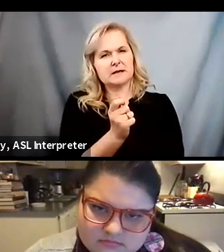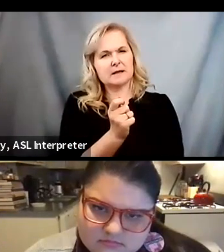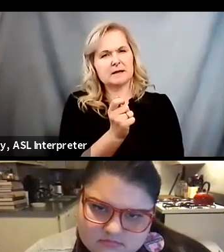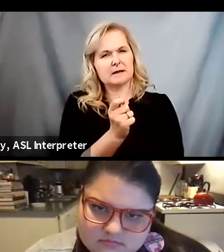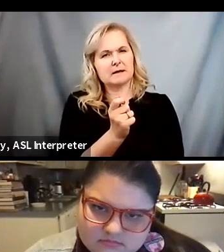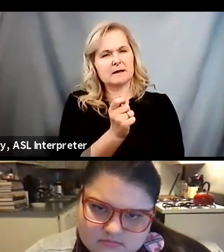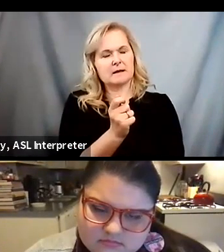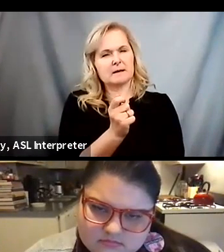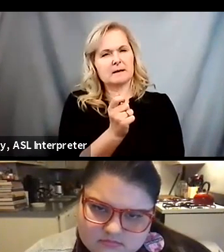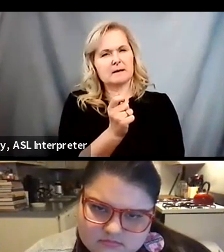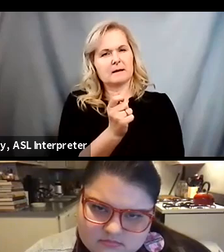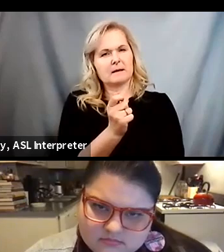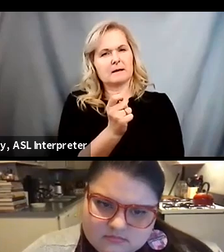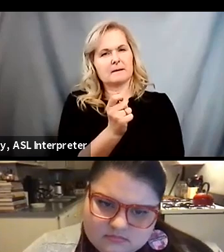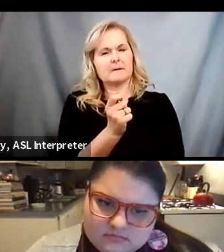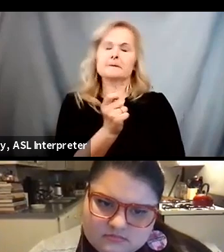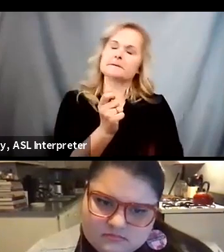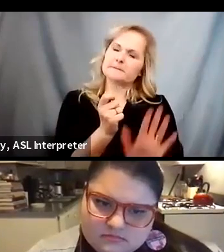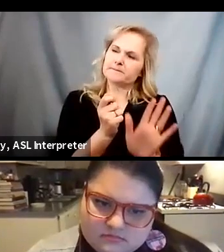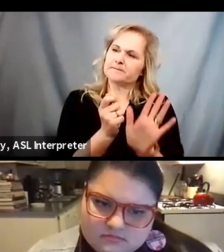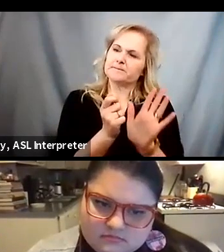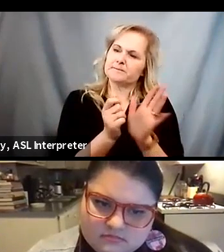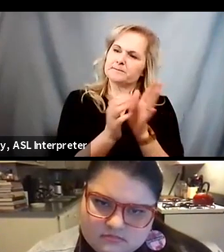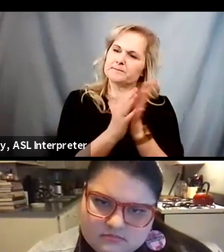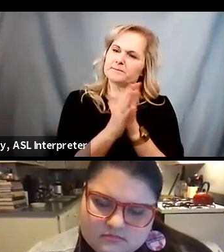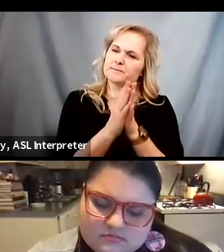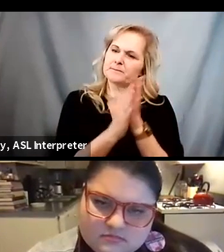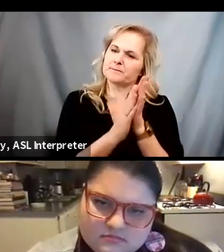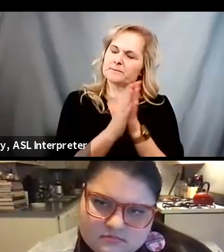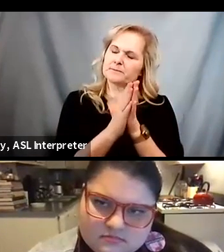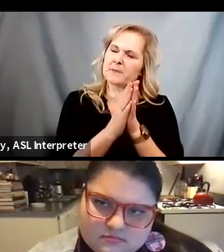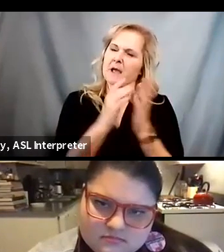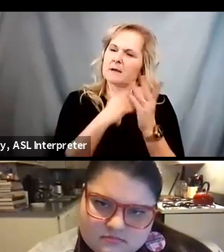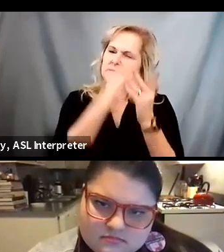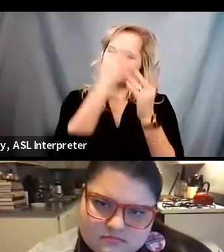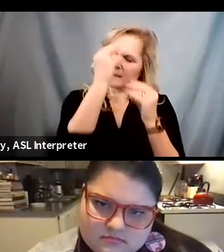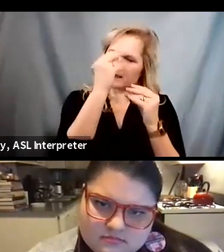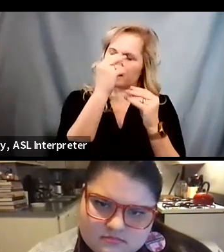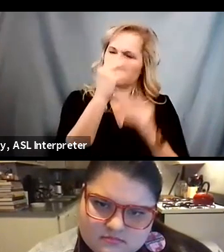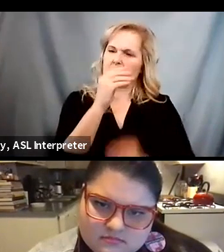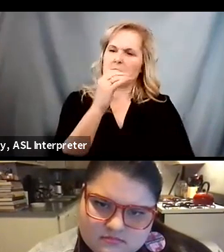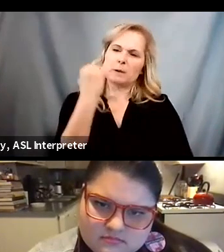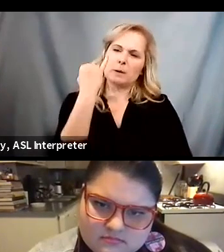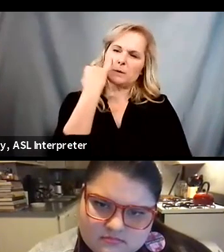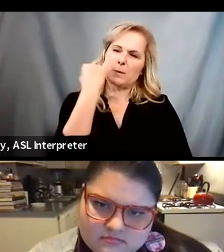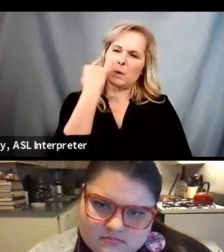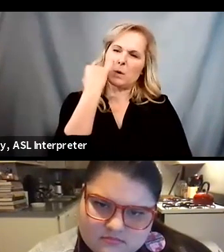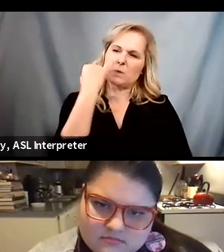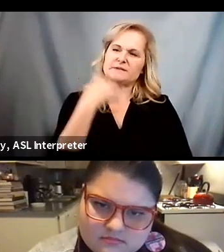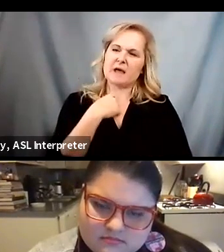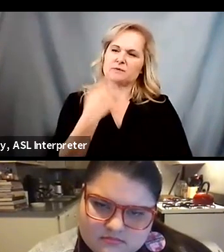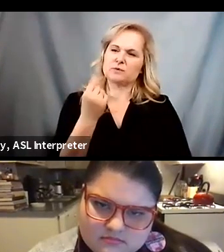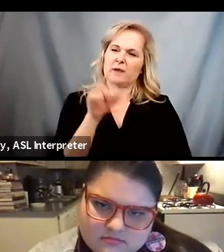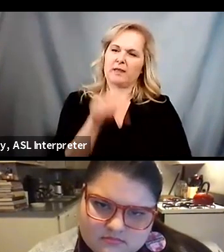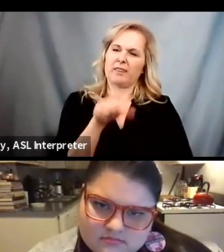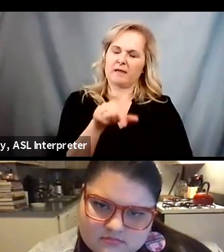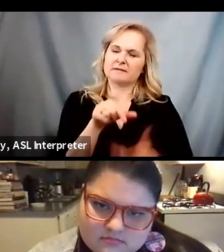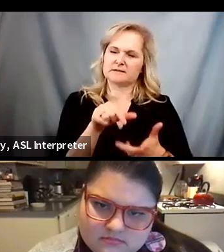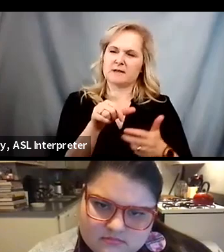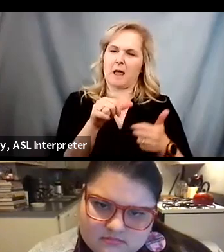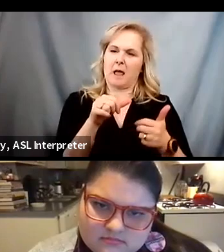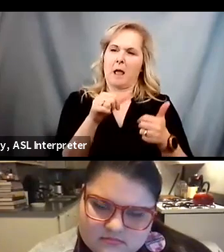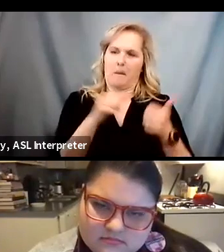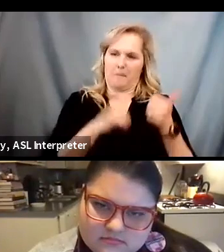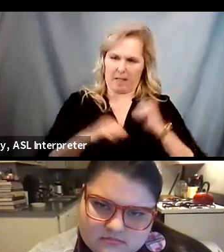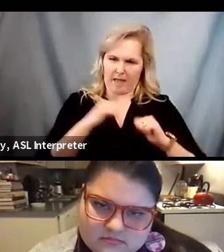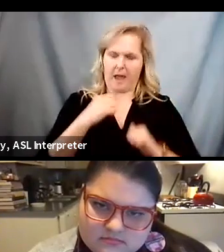Now I'm thinking, and I just had, I was thinking of, what would I do if I was touring this? And